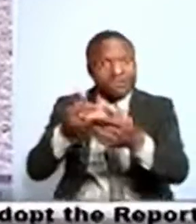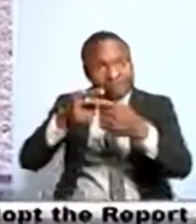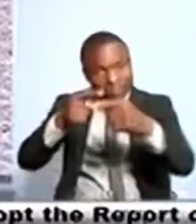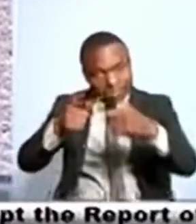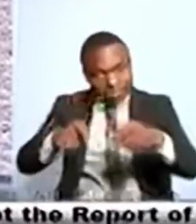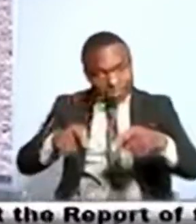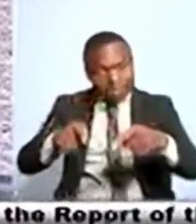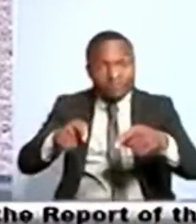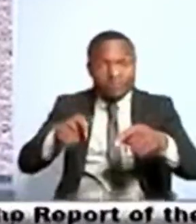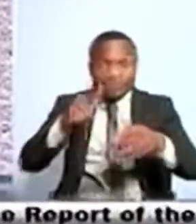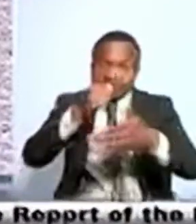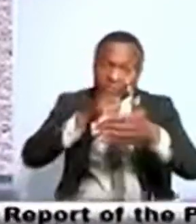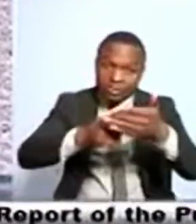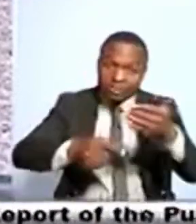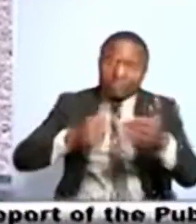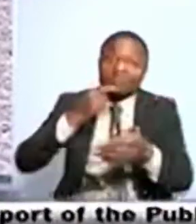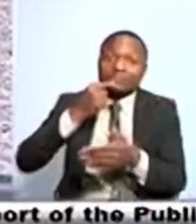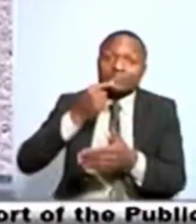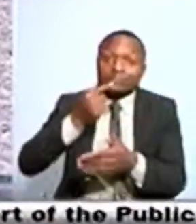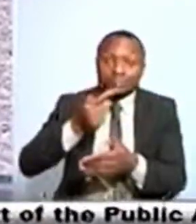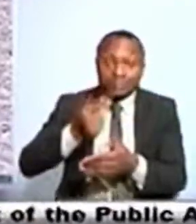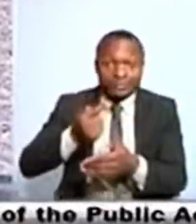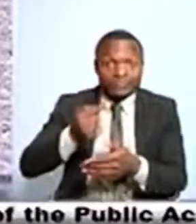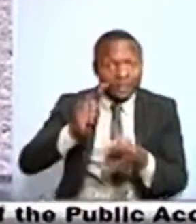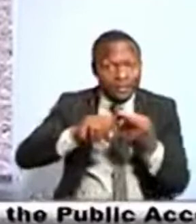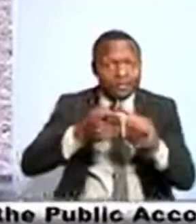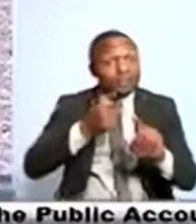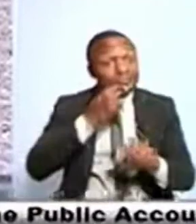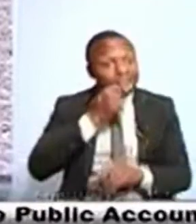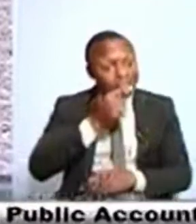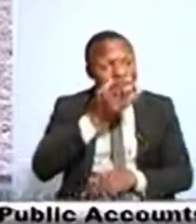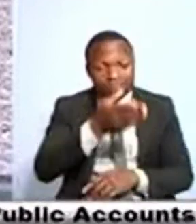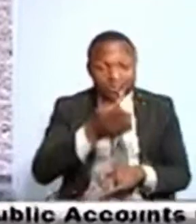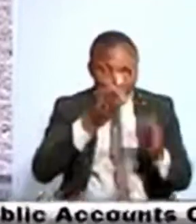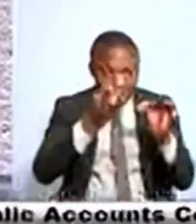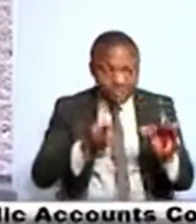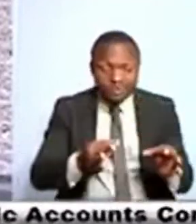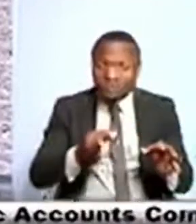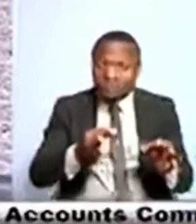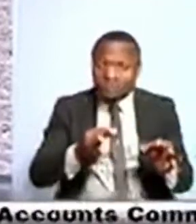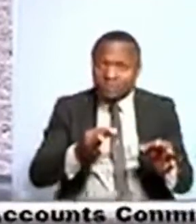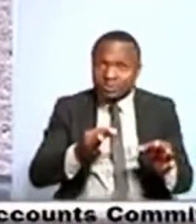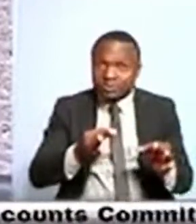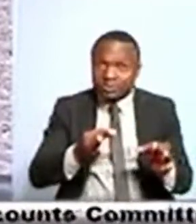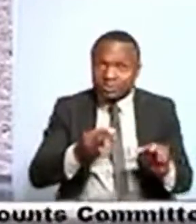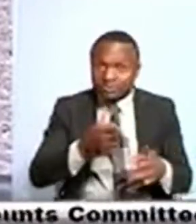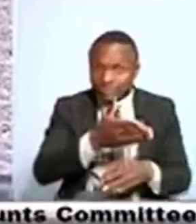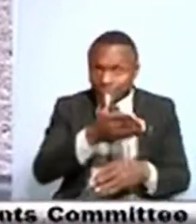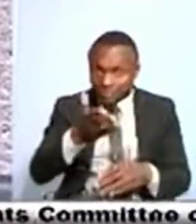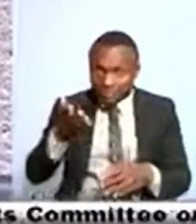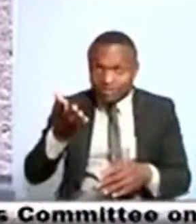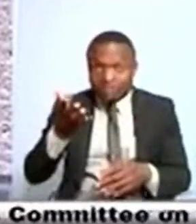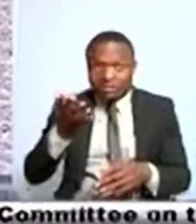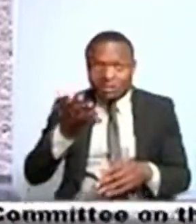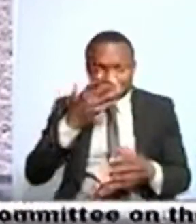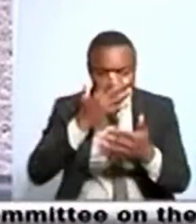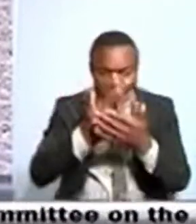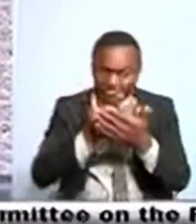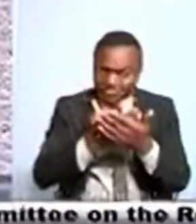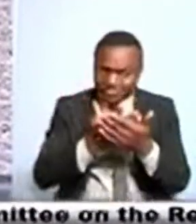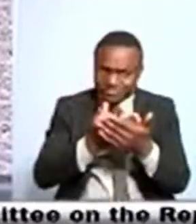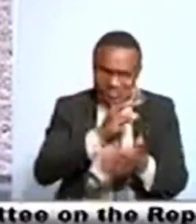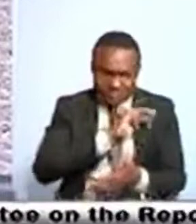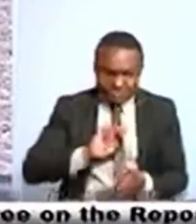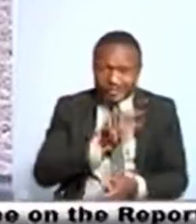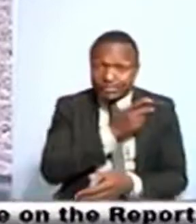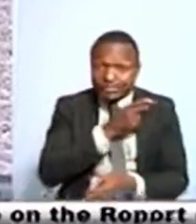In the case of what my colleague had mentioned, I wanted to mention that when we were detained as members of parliament, and we feel we've